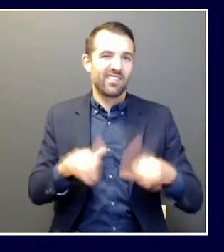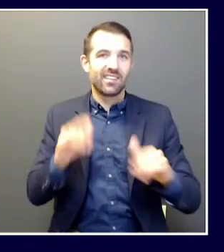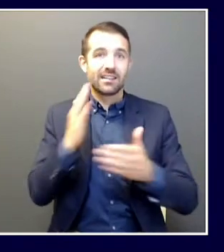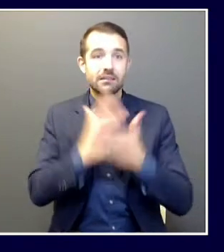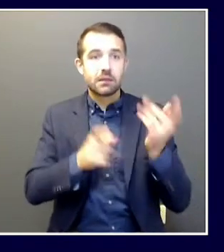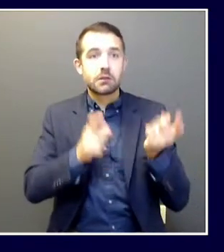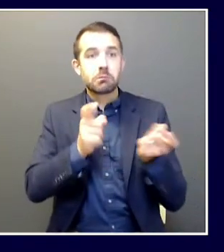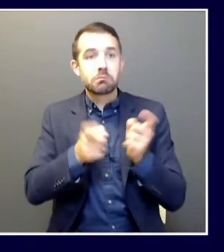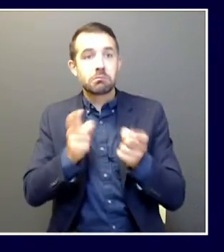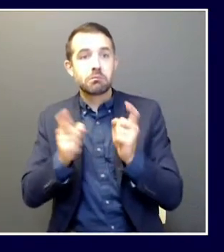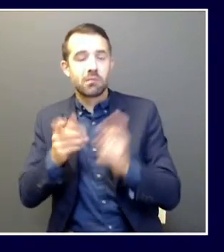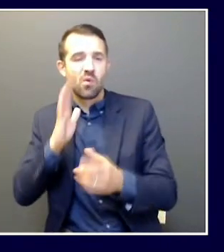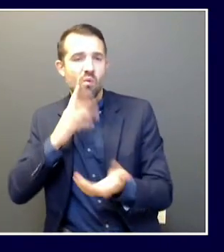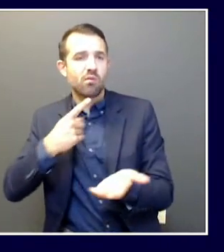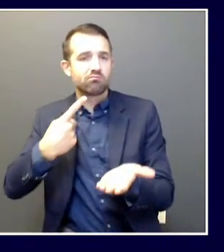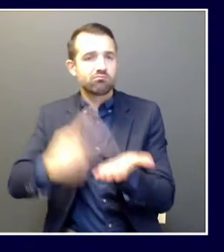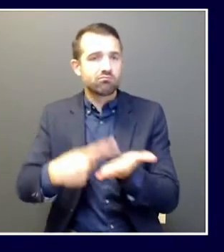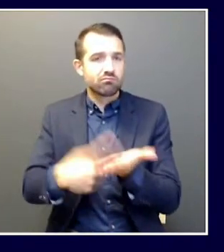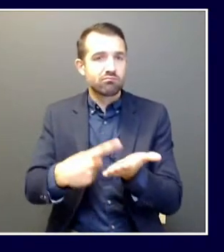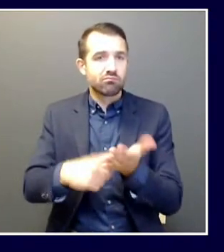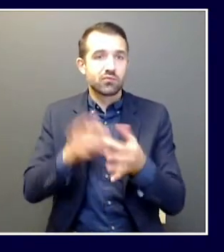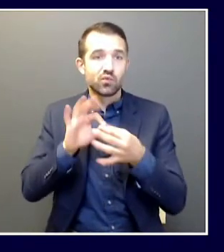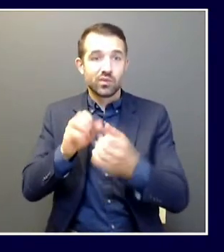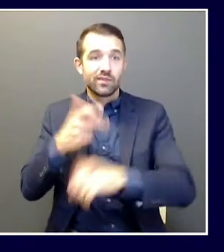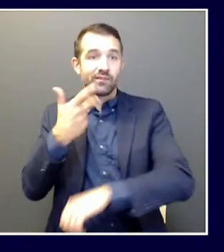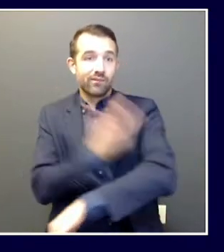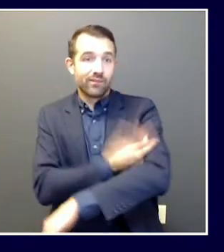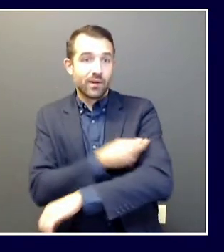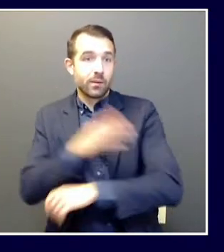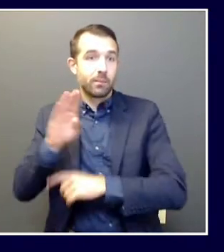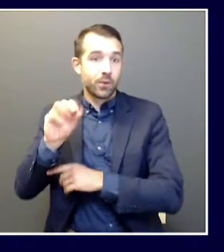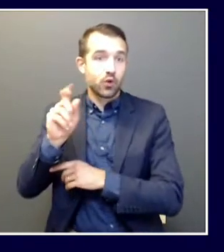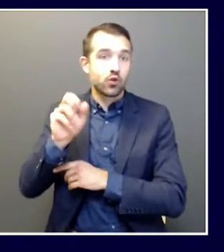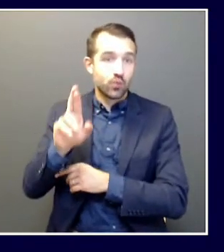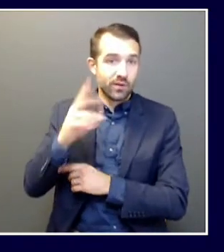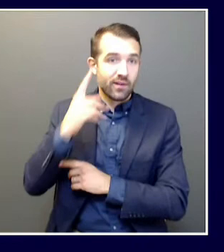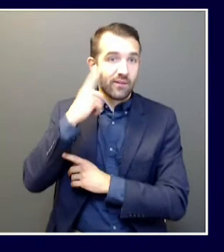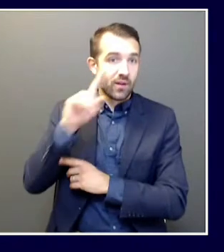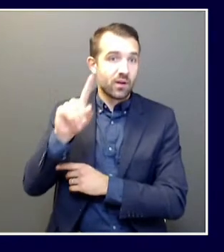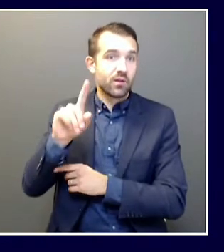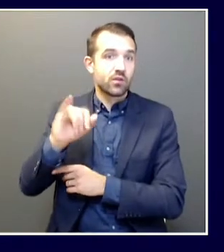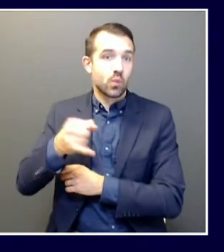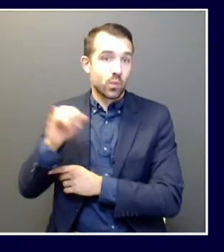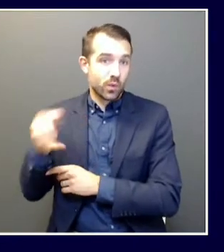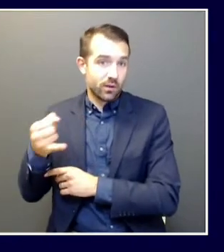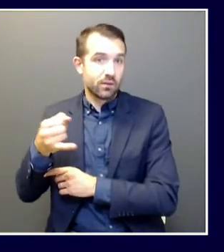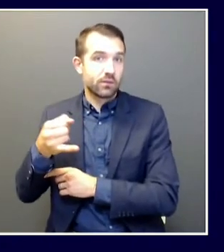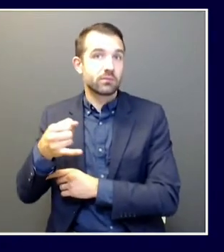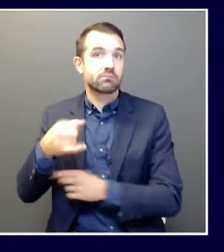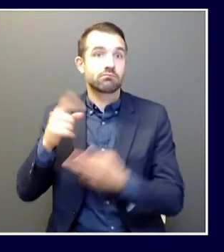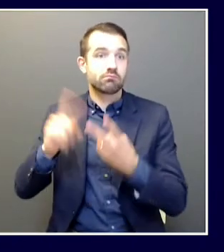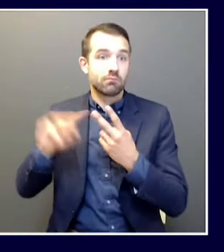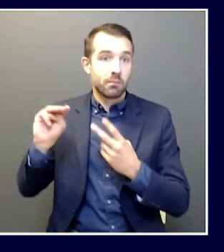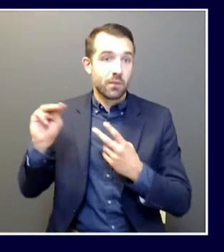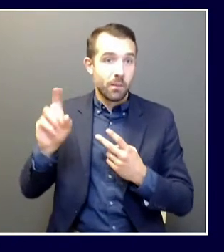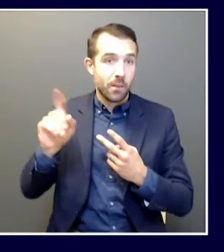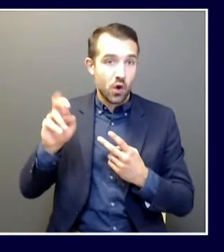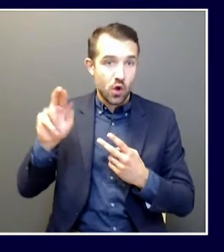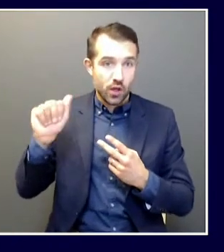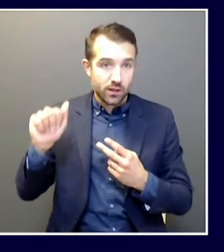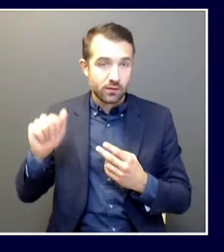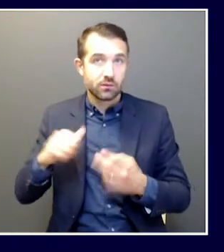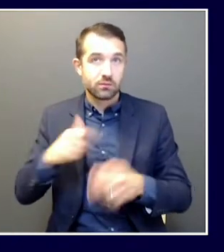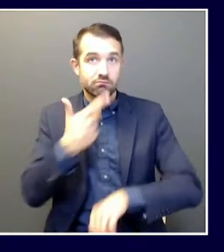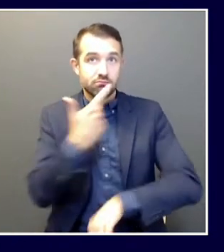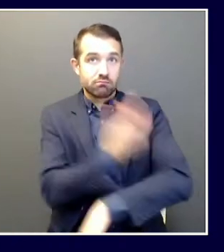those who receive Moderna and J&J, the potential arrival of the vaccine for those 5 to 11, to say nothing of new medications that